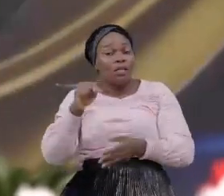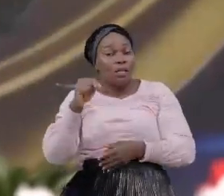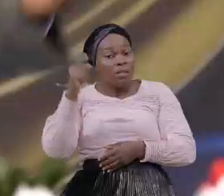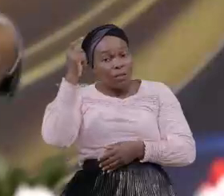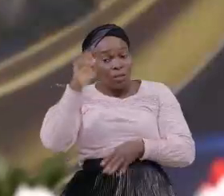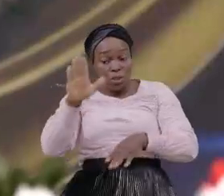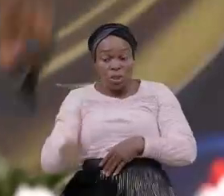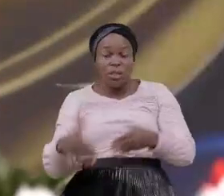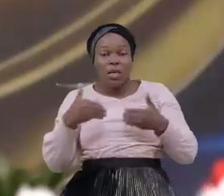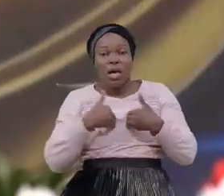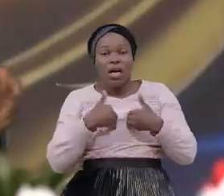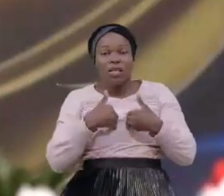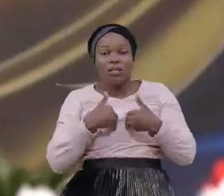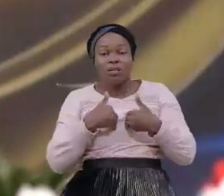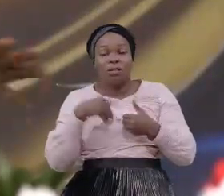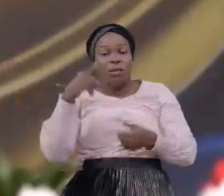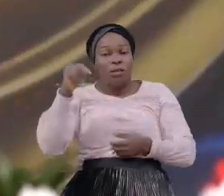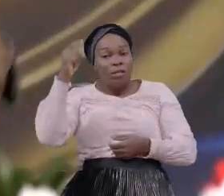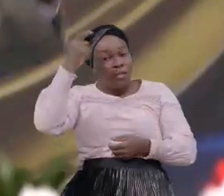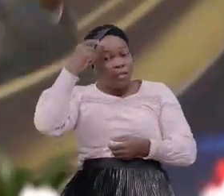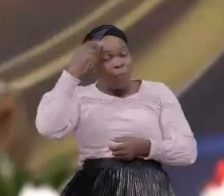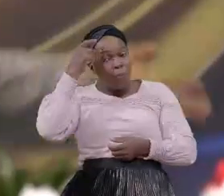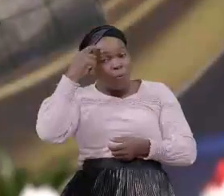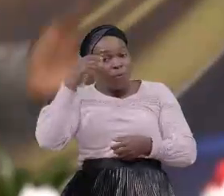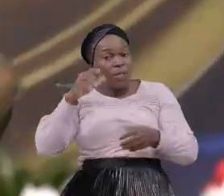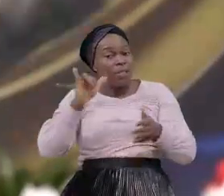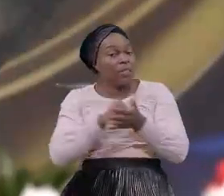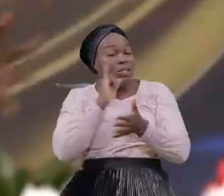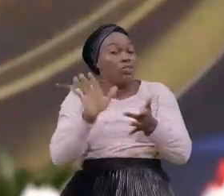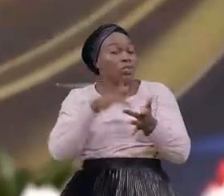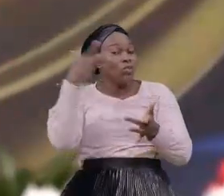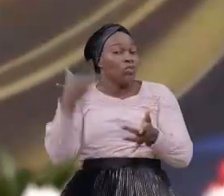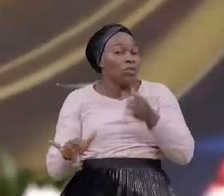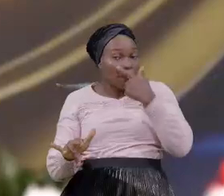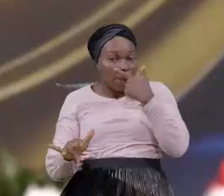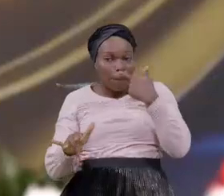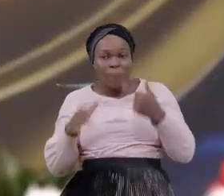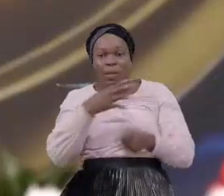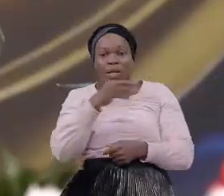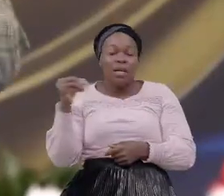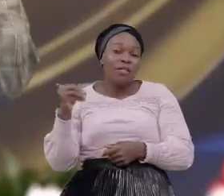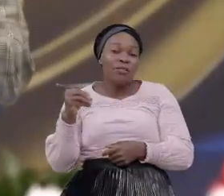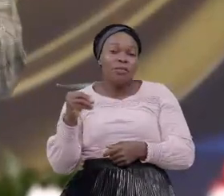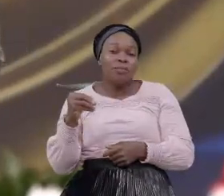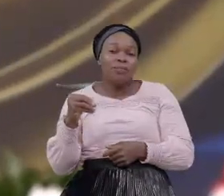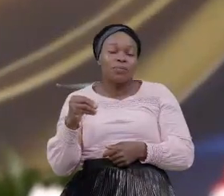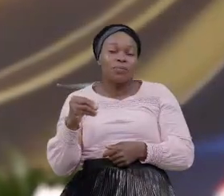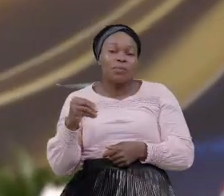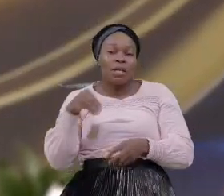literature, just like that, English, like that, math, just like that, chemistry, just like that. And I find the